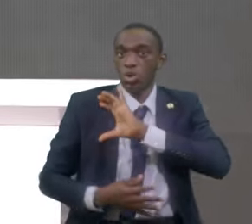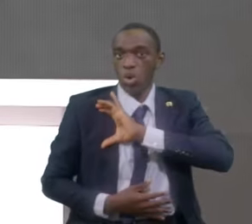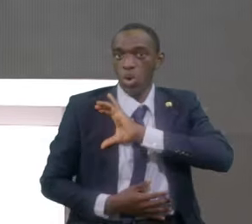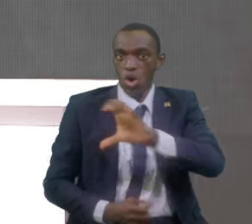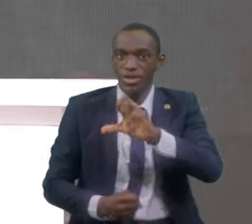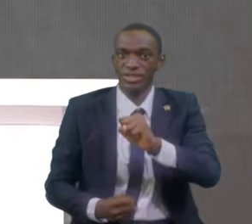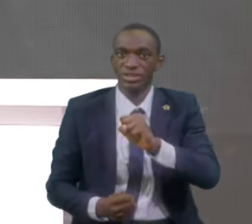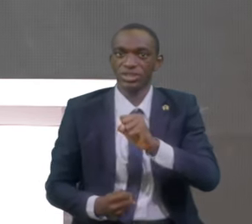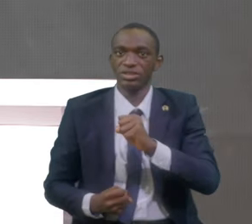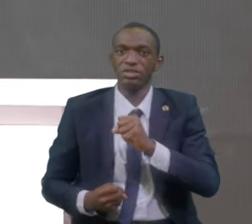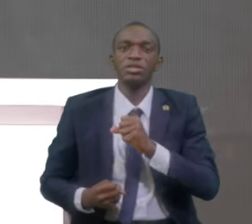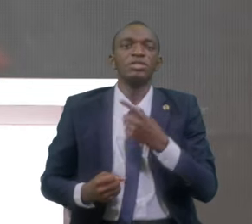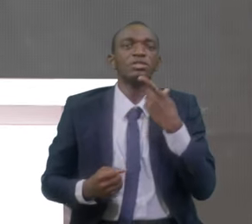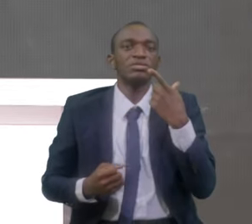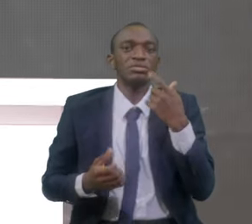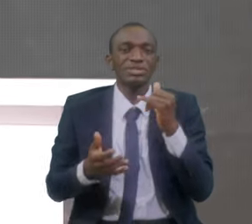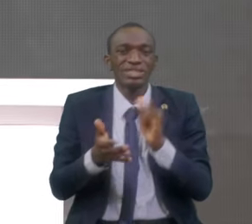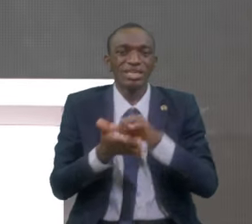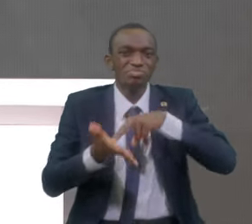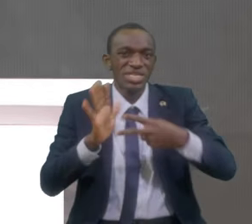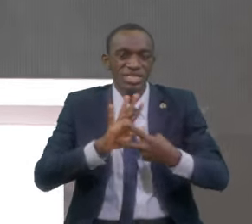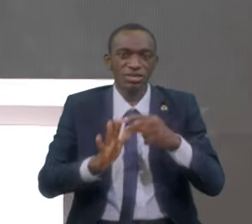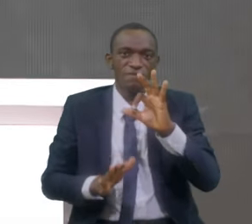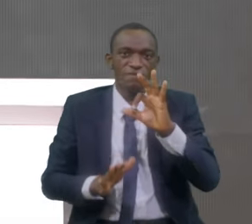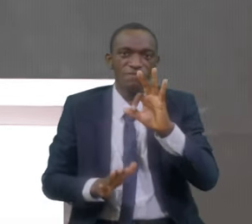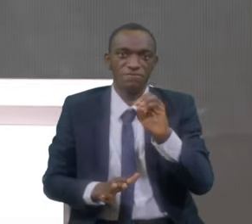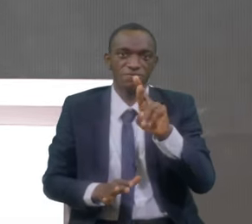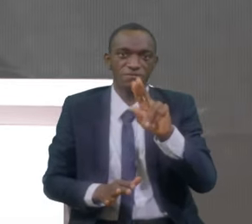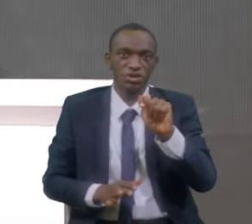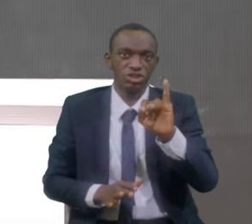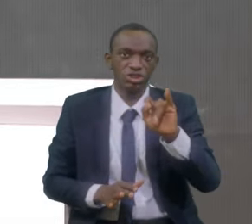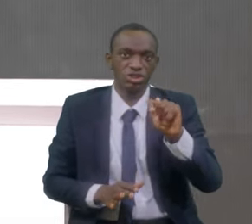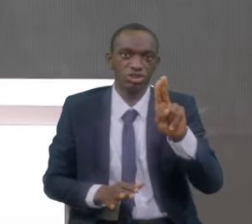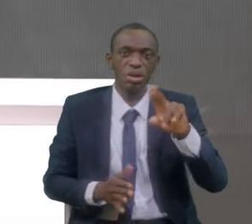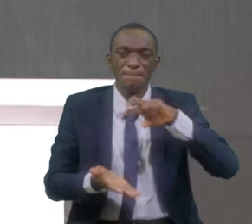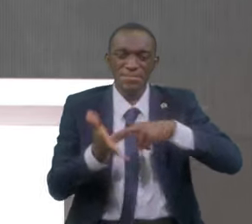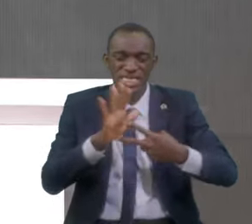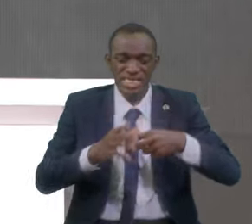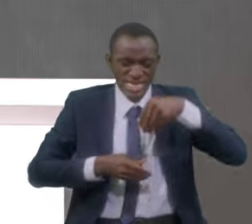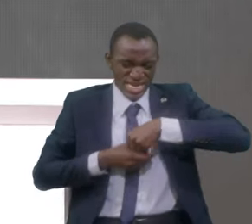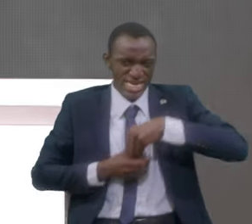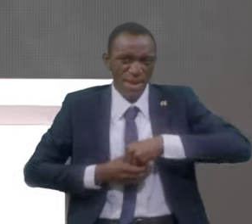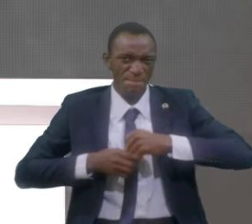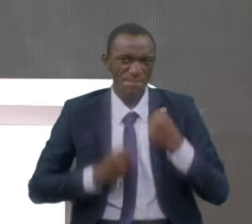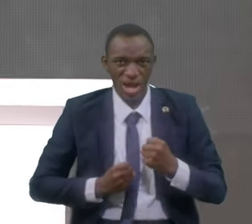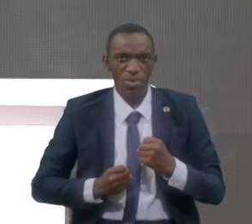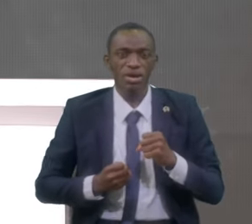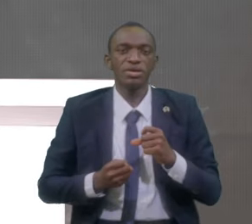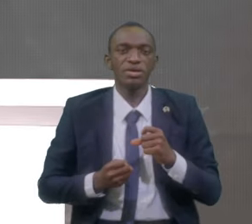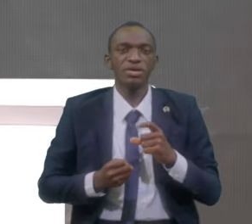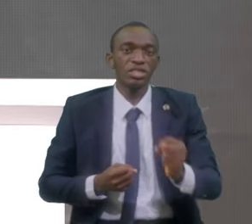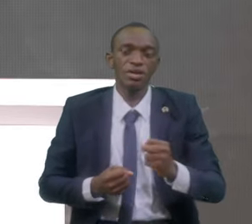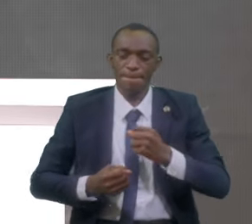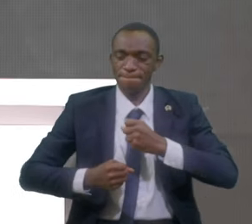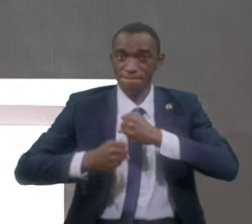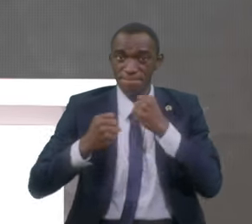Fortitude means inner power. The fortitude to destroy all